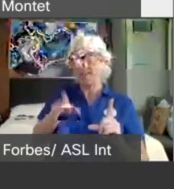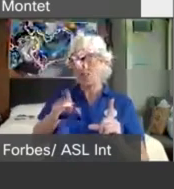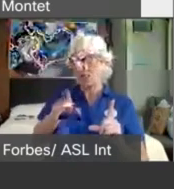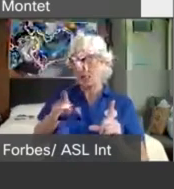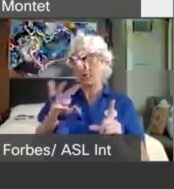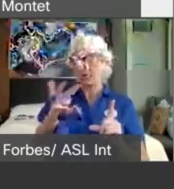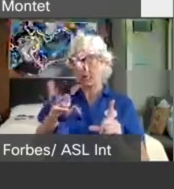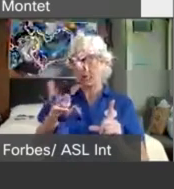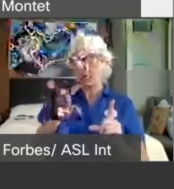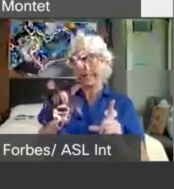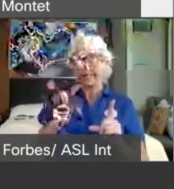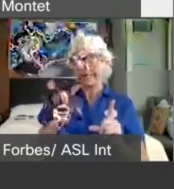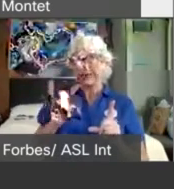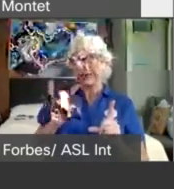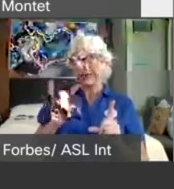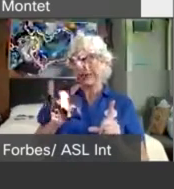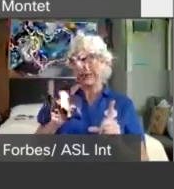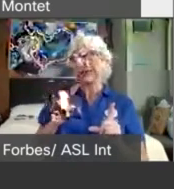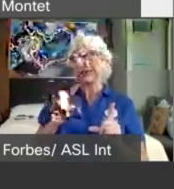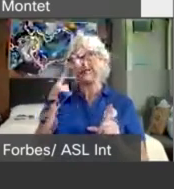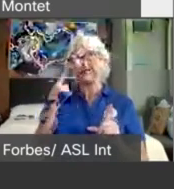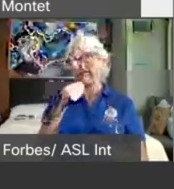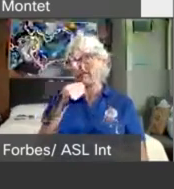Critical or emergency need for food. So